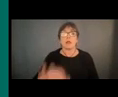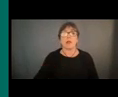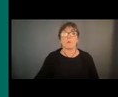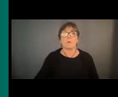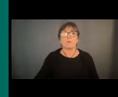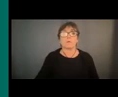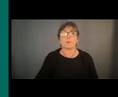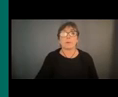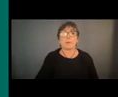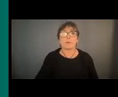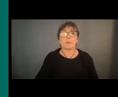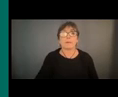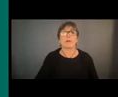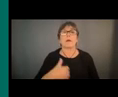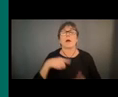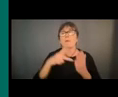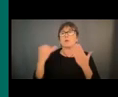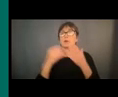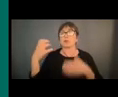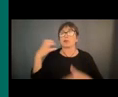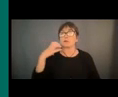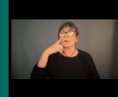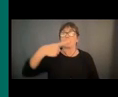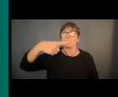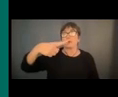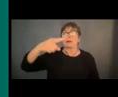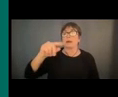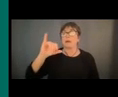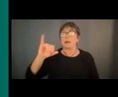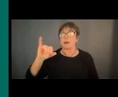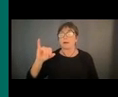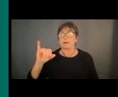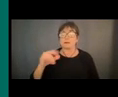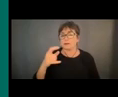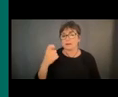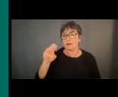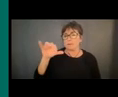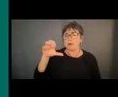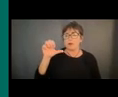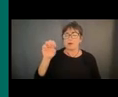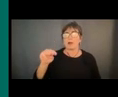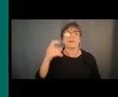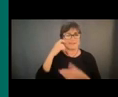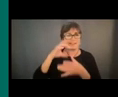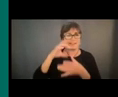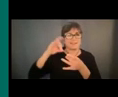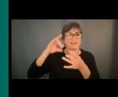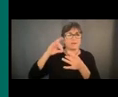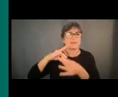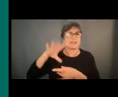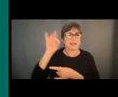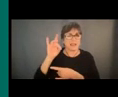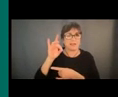for the PTIs for the RSA group, which was just mentioned by Miriam, the eight grantees, as well as